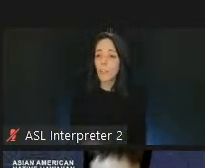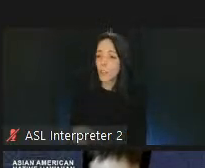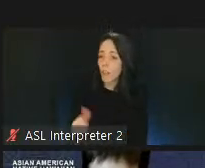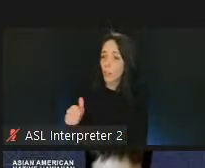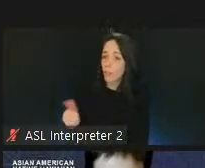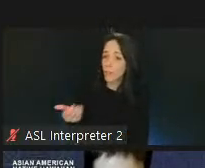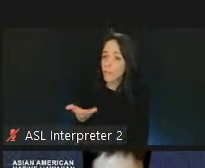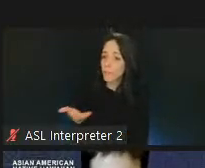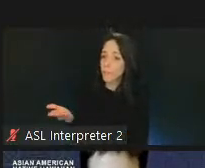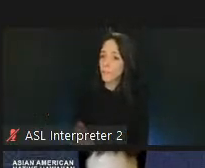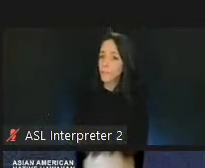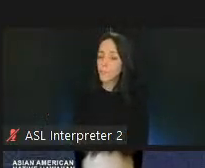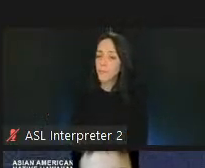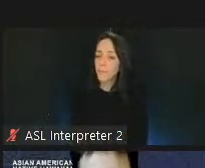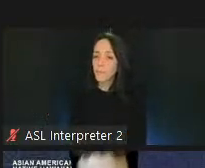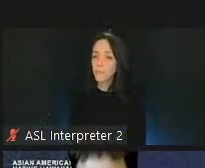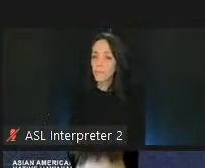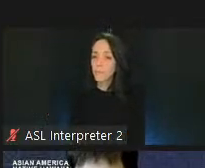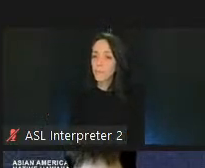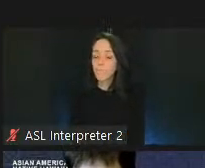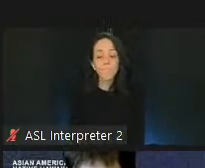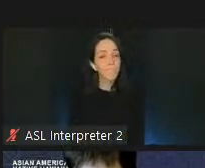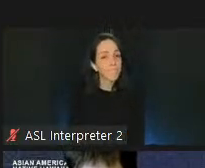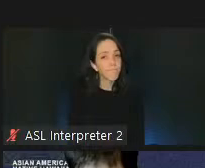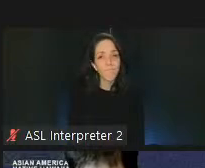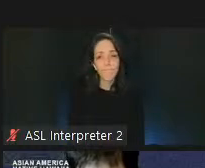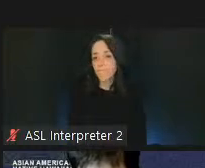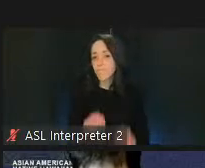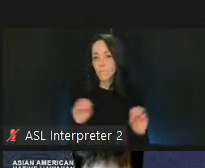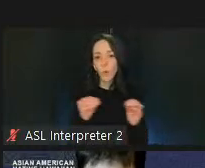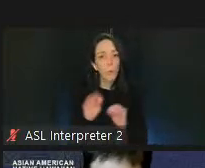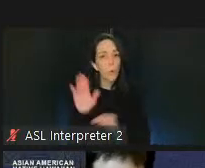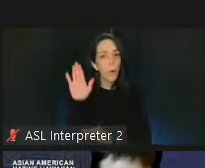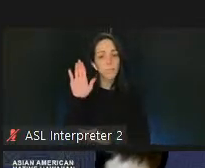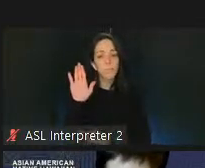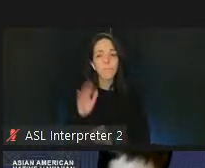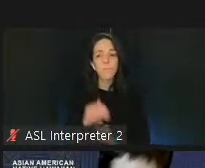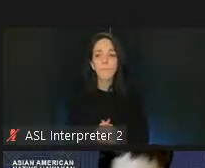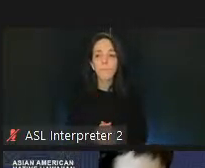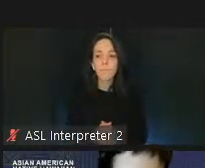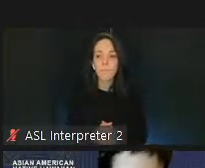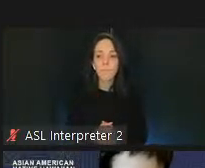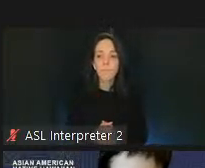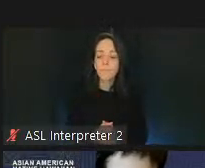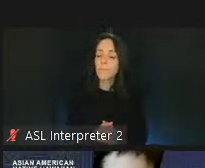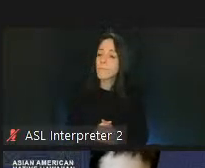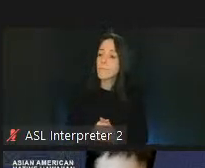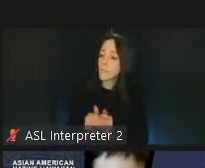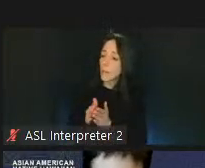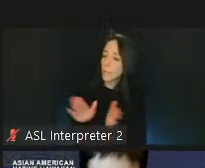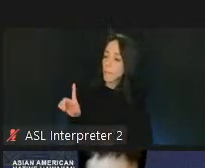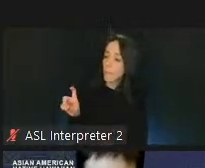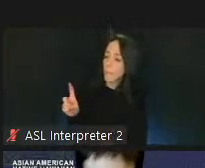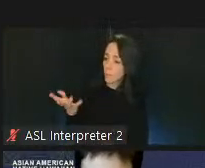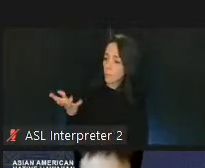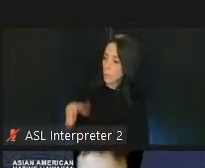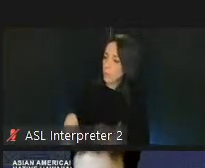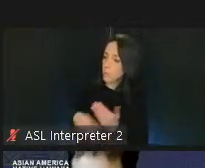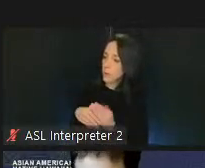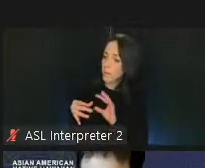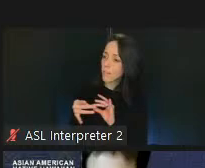else? I do not see any additional hands raised. Is there any other members of the public that wish to provide comment tonight?